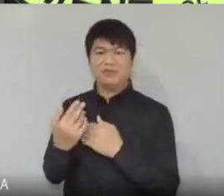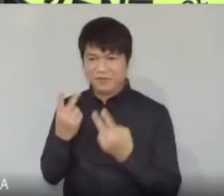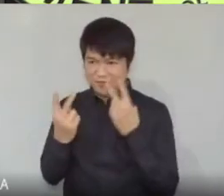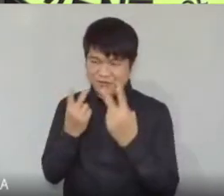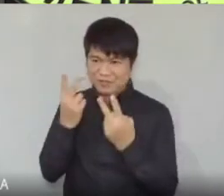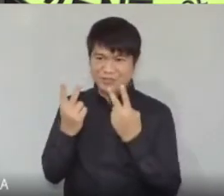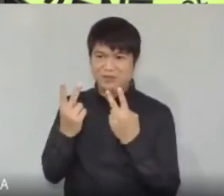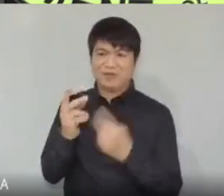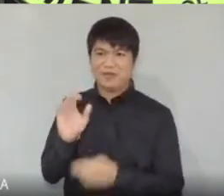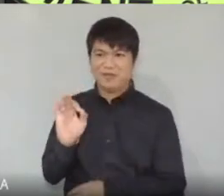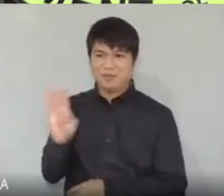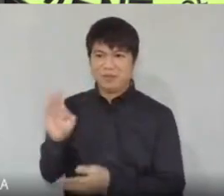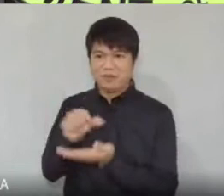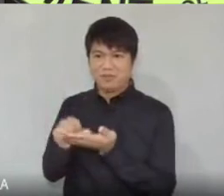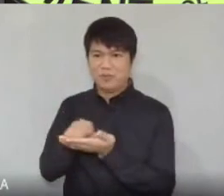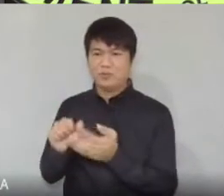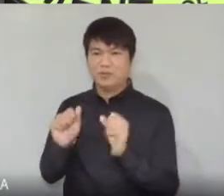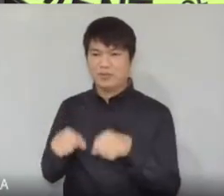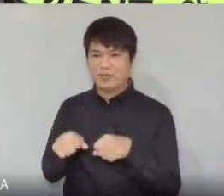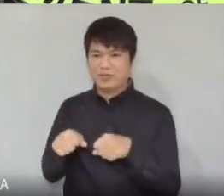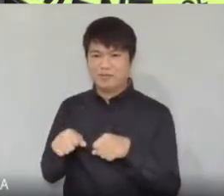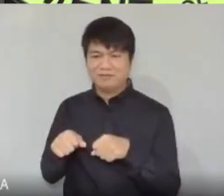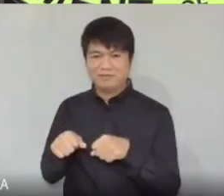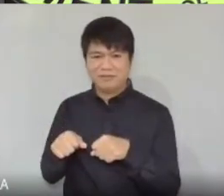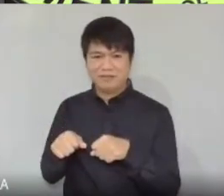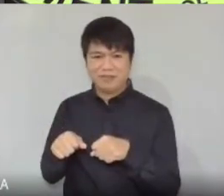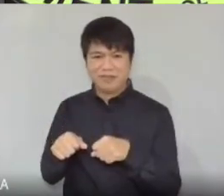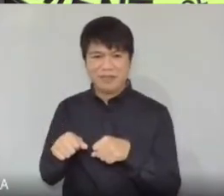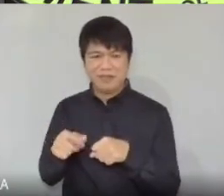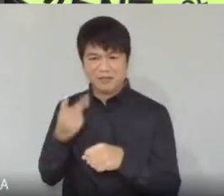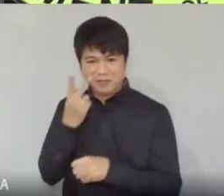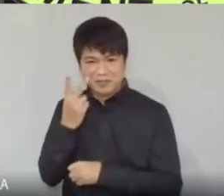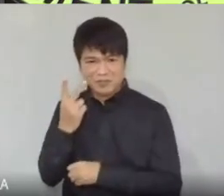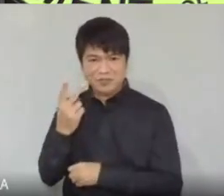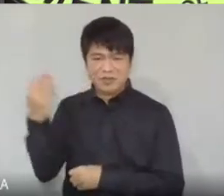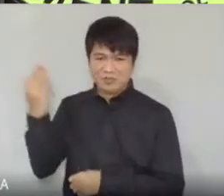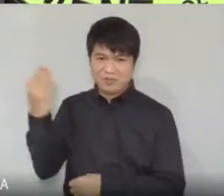how telehealth can really be sustainable. So see you